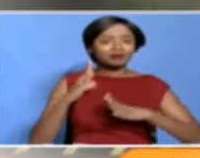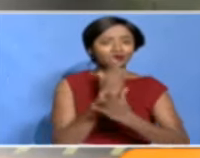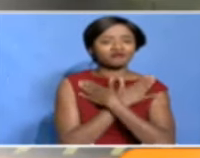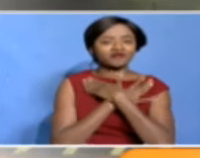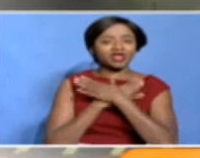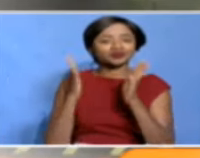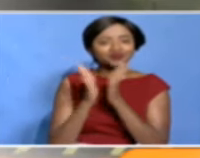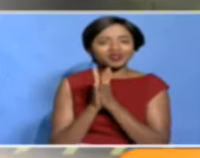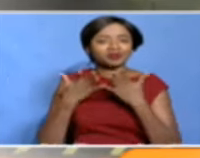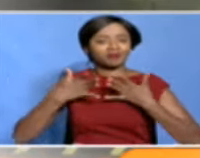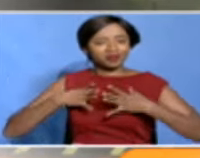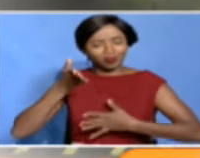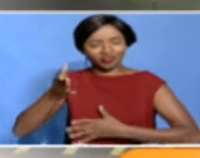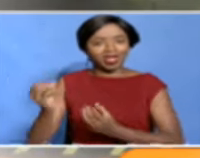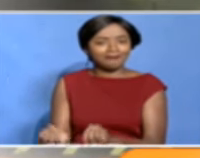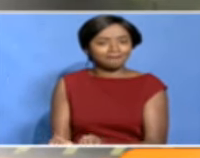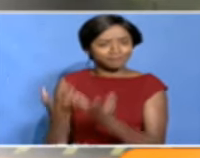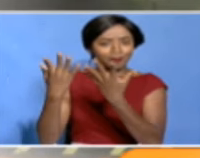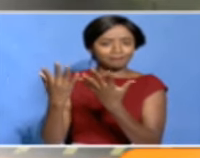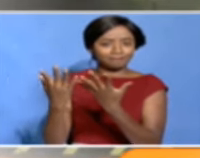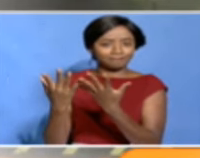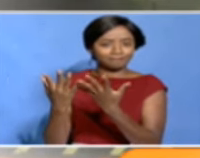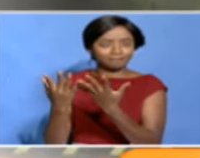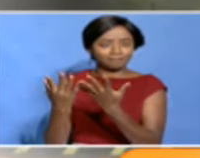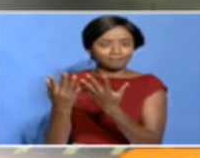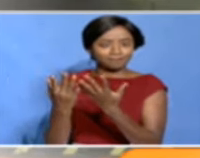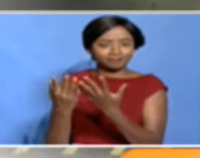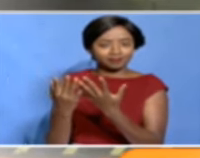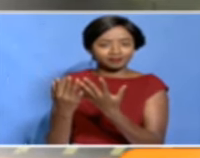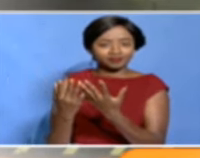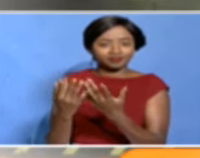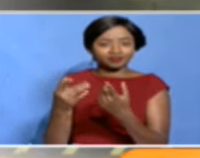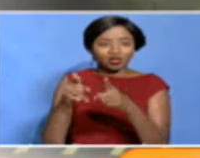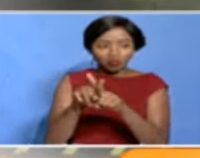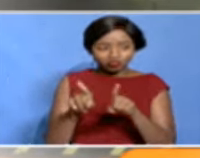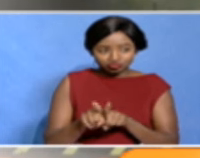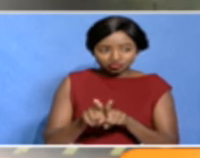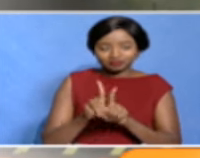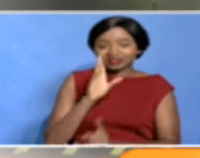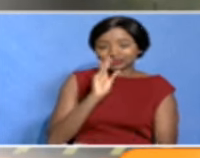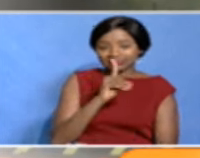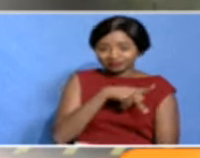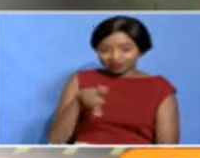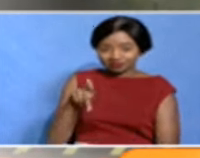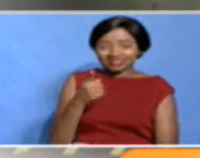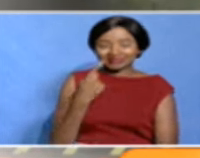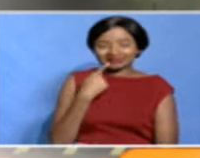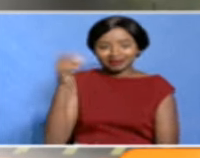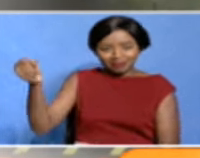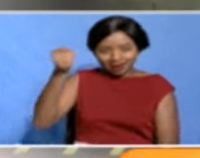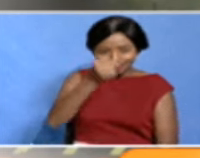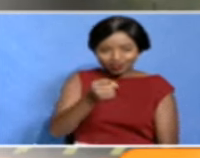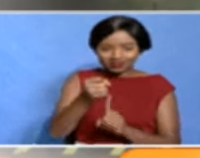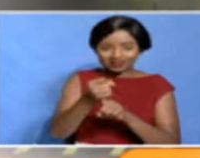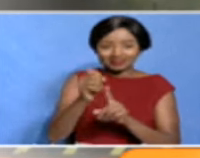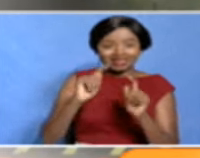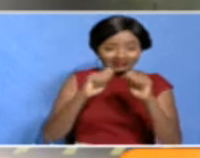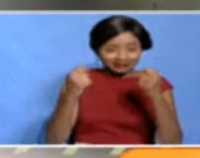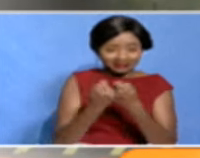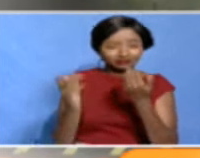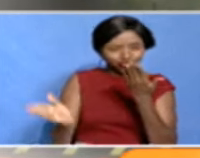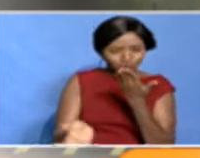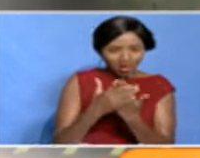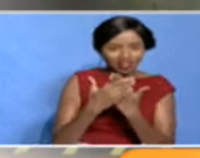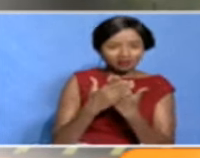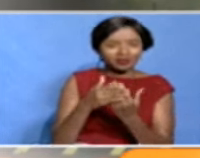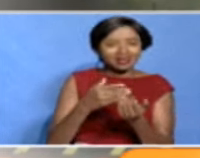Mastermind of the attack, Ali Salim Gishunge. Now, the director of public prosecutions, Nurdin Haji, also appointed a team of prosecutors to